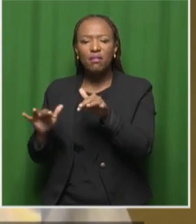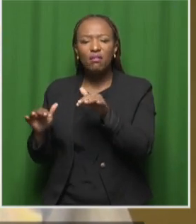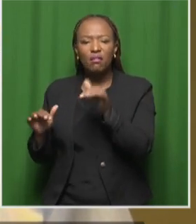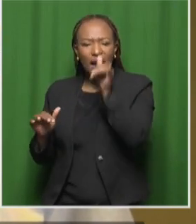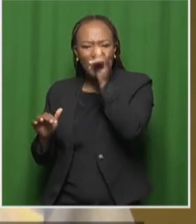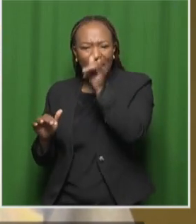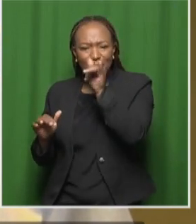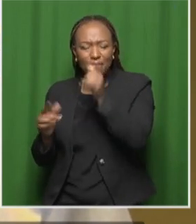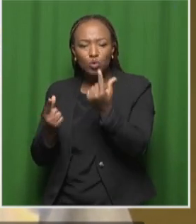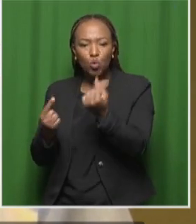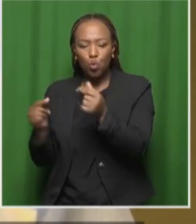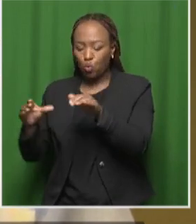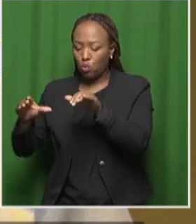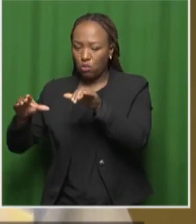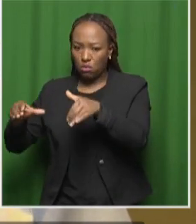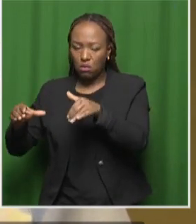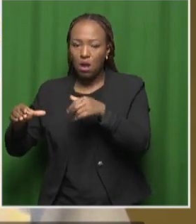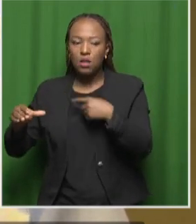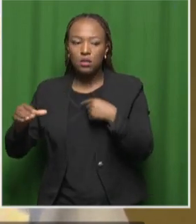this province, we're having